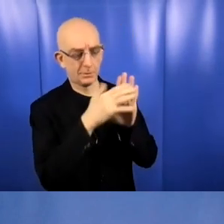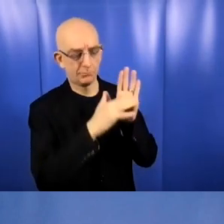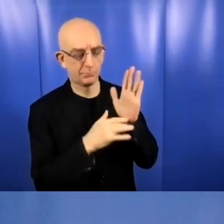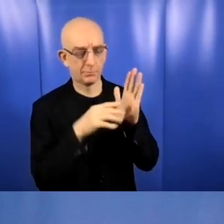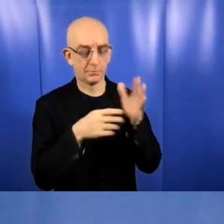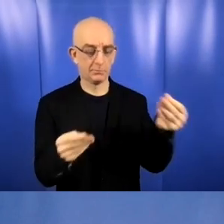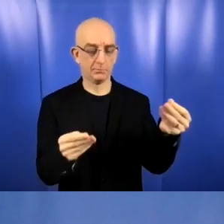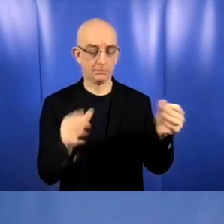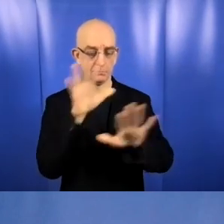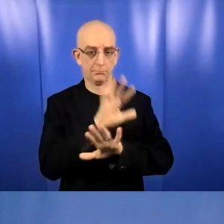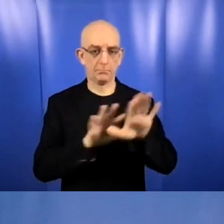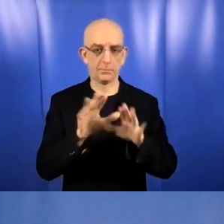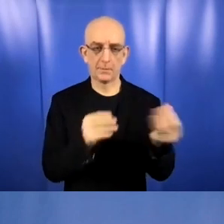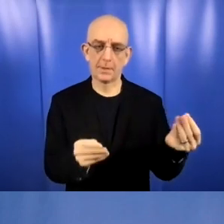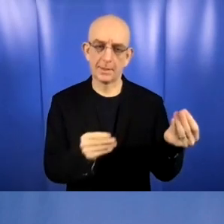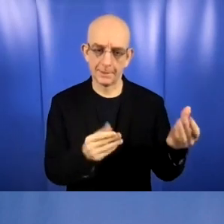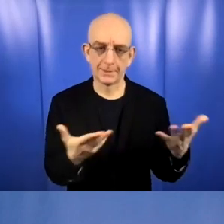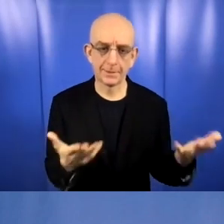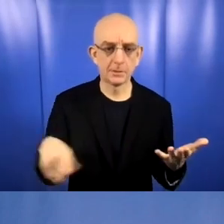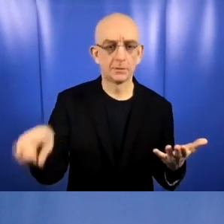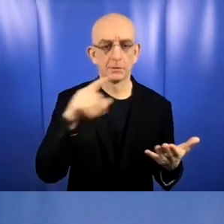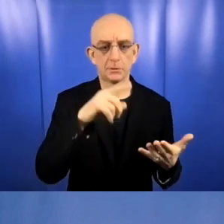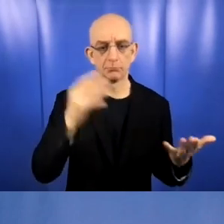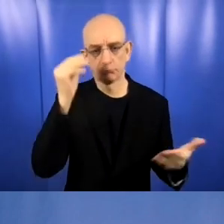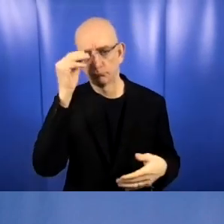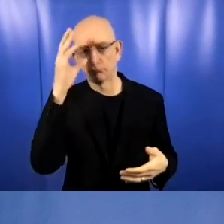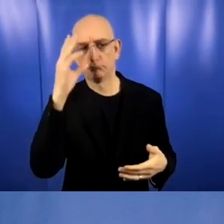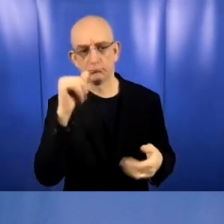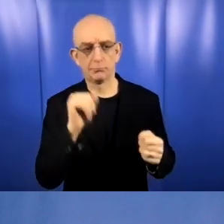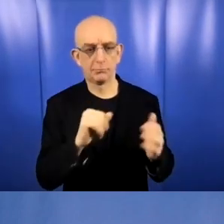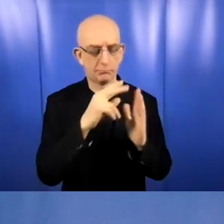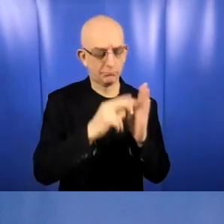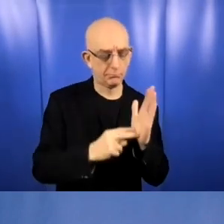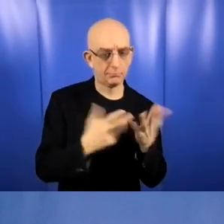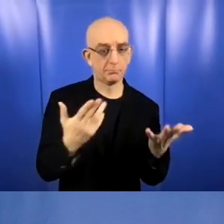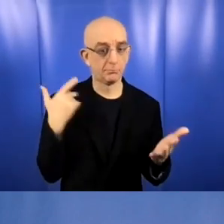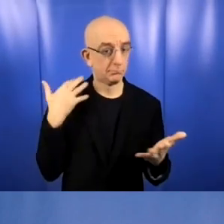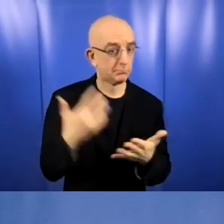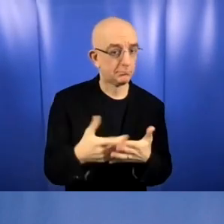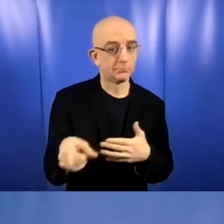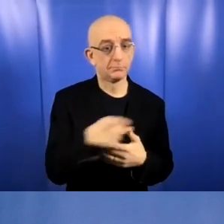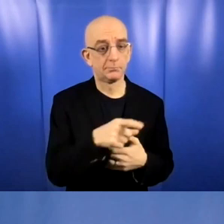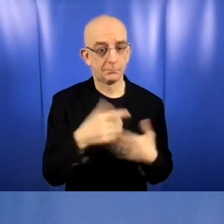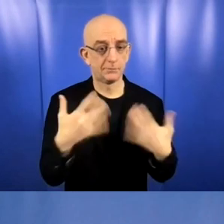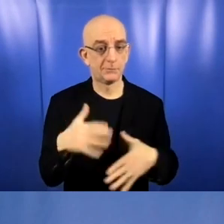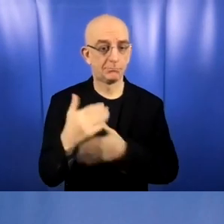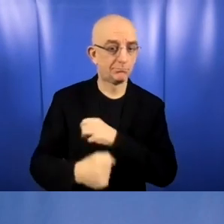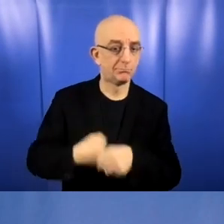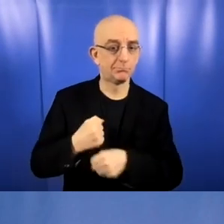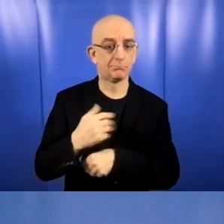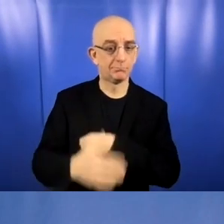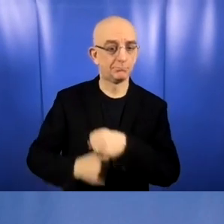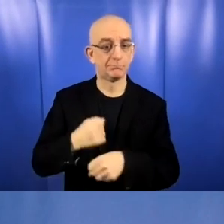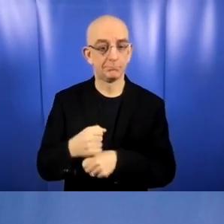Global Compact was affirmed. It's a real privilege for me to get to be part of the Secretariat for the